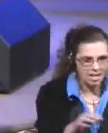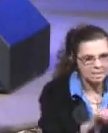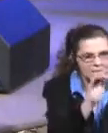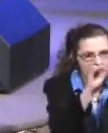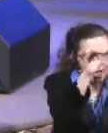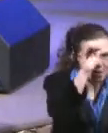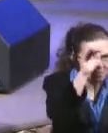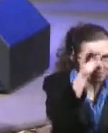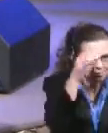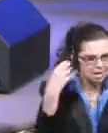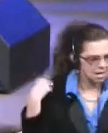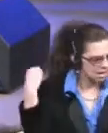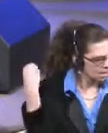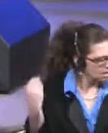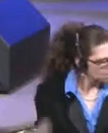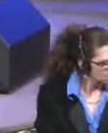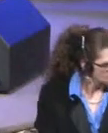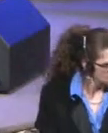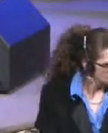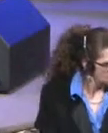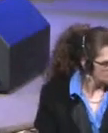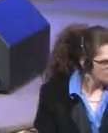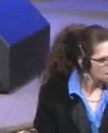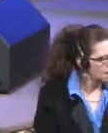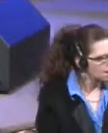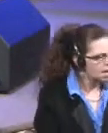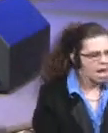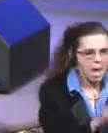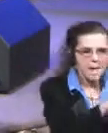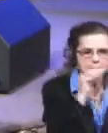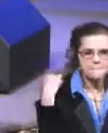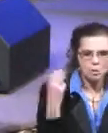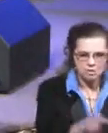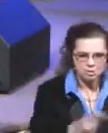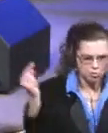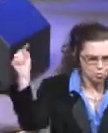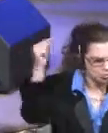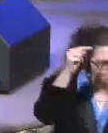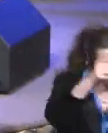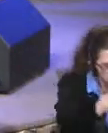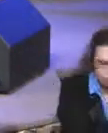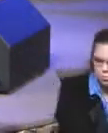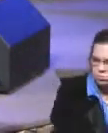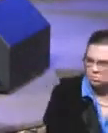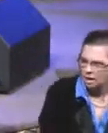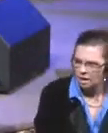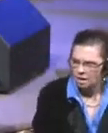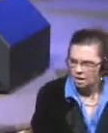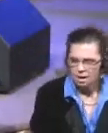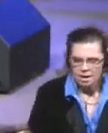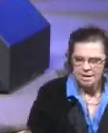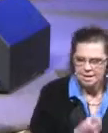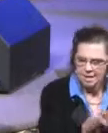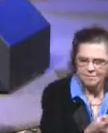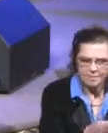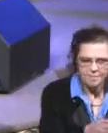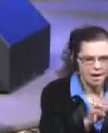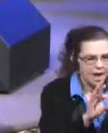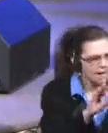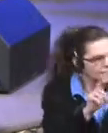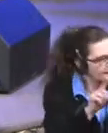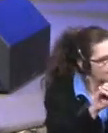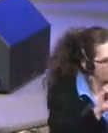He's Issachar's burdens and Judah's scepter. He's Balaam's Shiloh, Moses' rod, and Elijah's mantle. He's Elisha's staff and Gideon's fleece. He's Samuel's